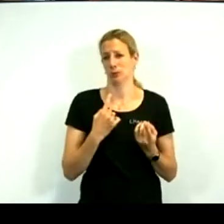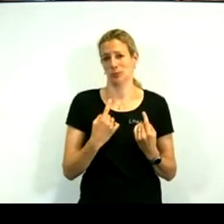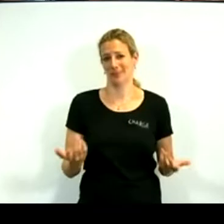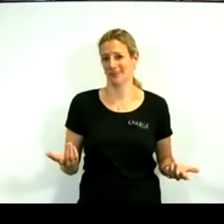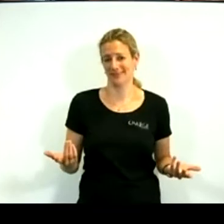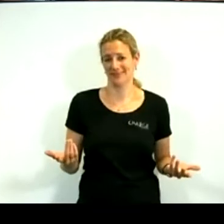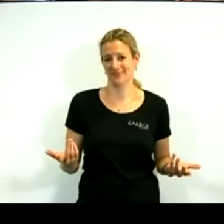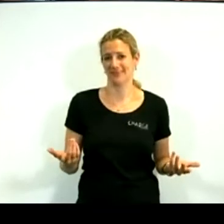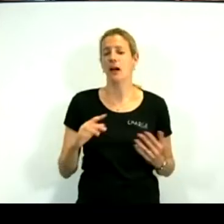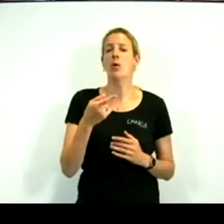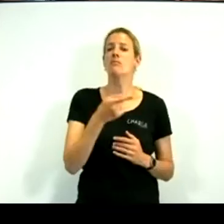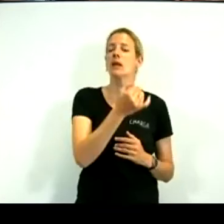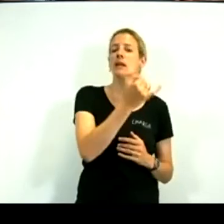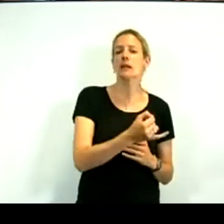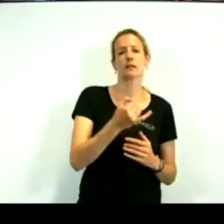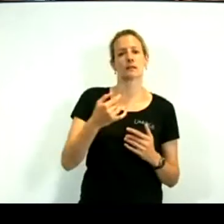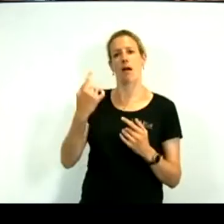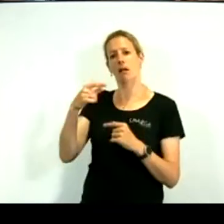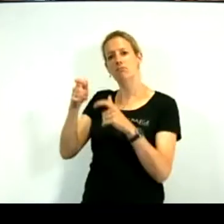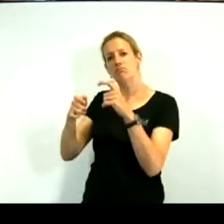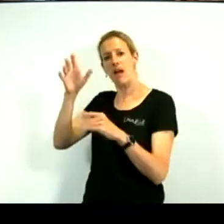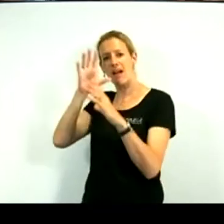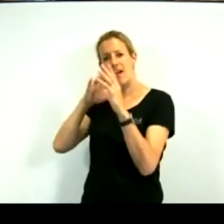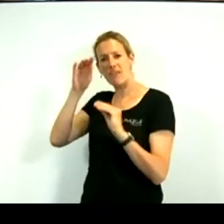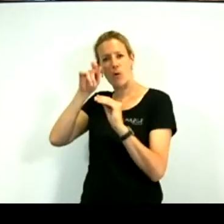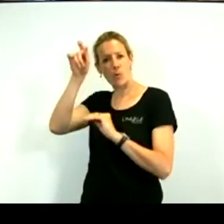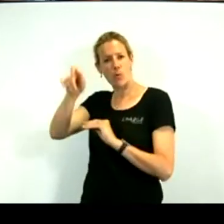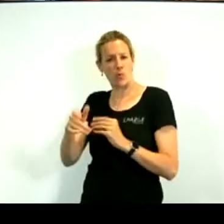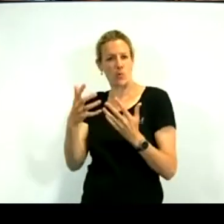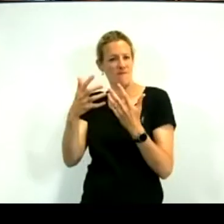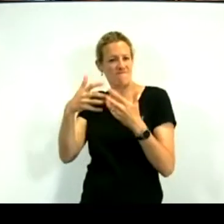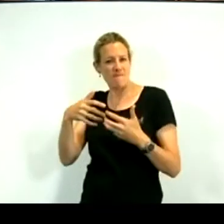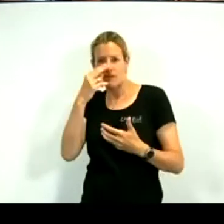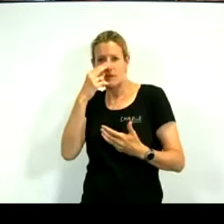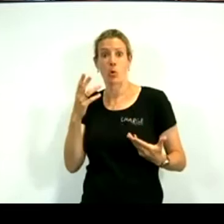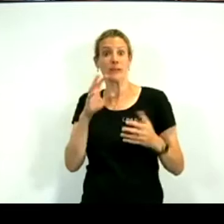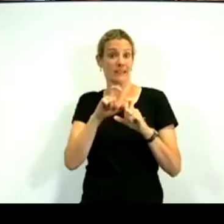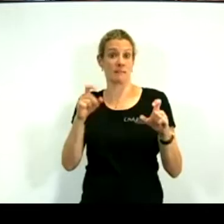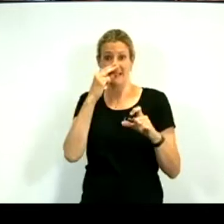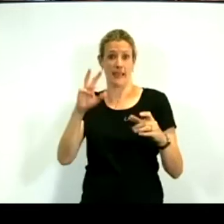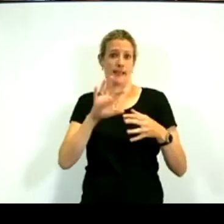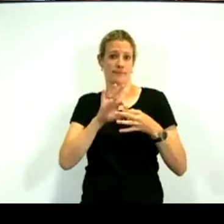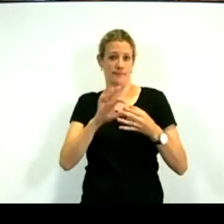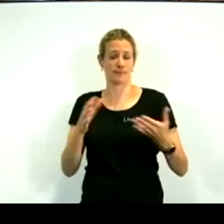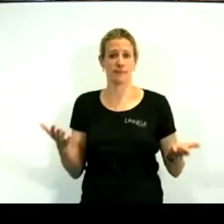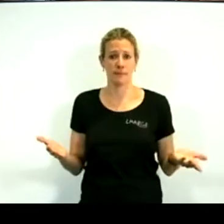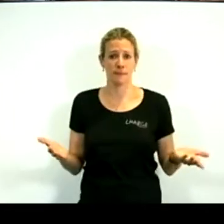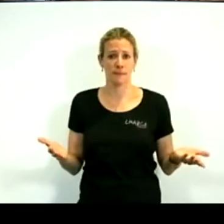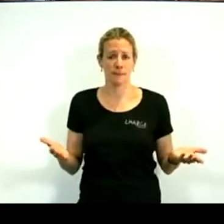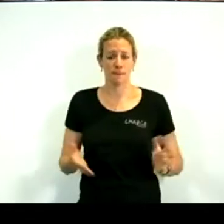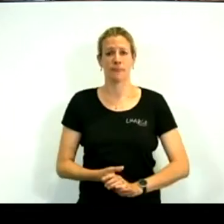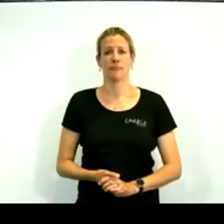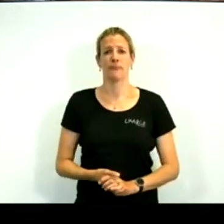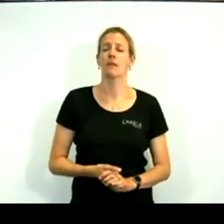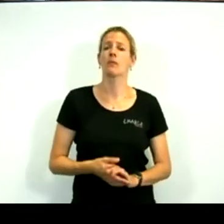child in terms of using vision? How much motivation have they given the child to use